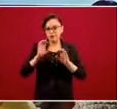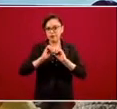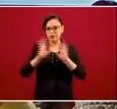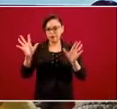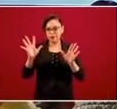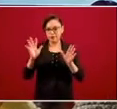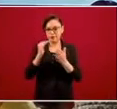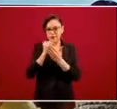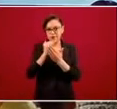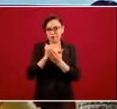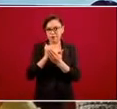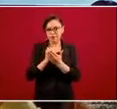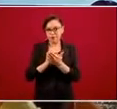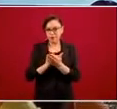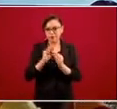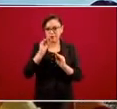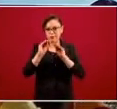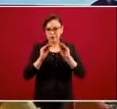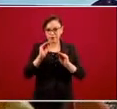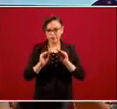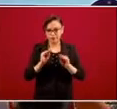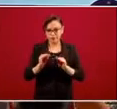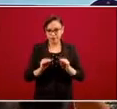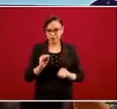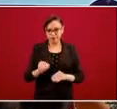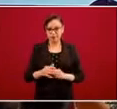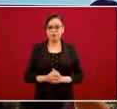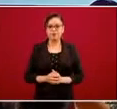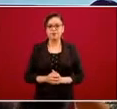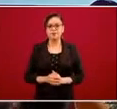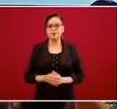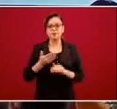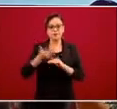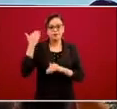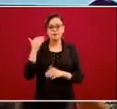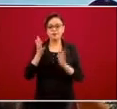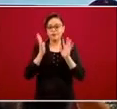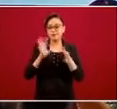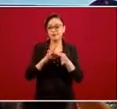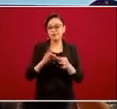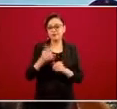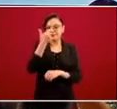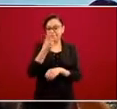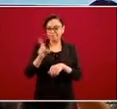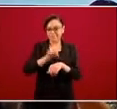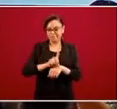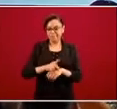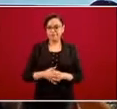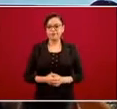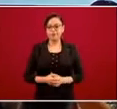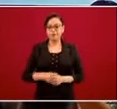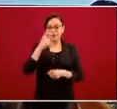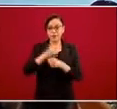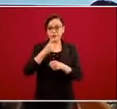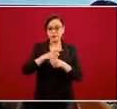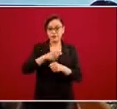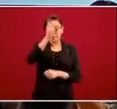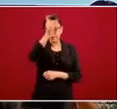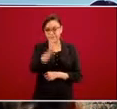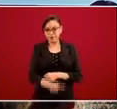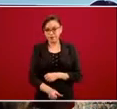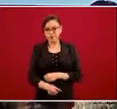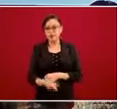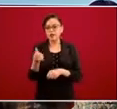logic, and let me explain and go into further detail about what we explained 7 days ago.